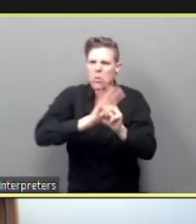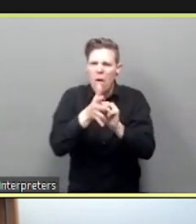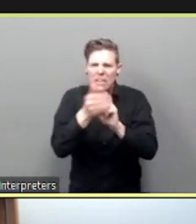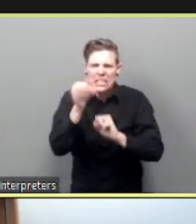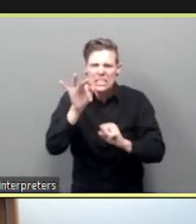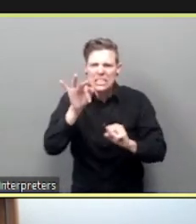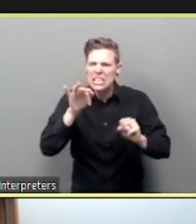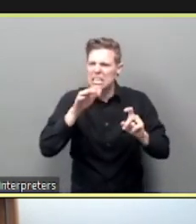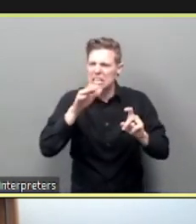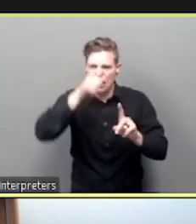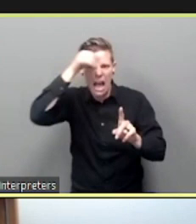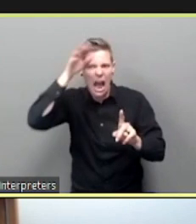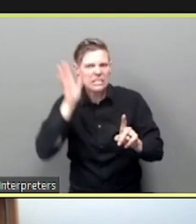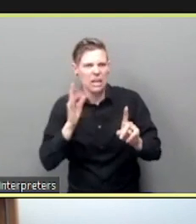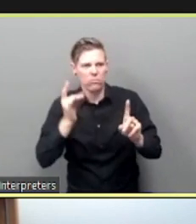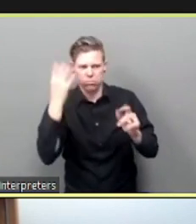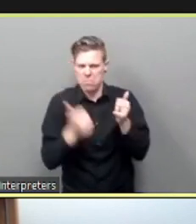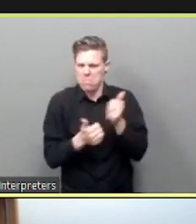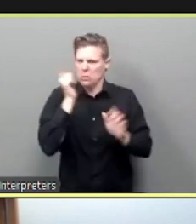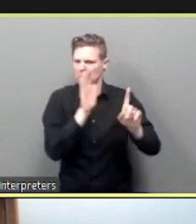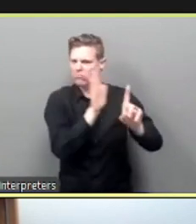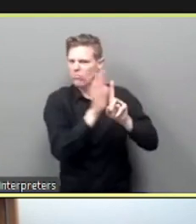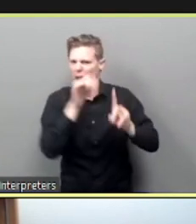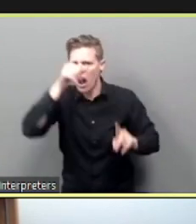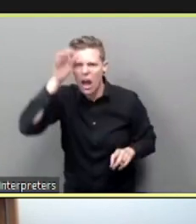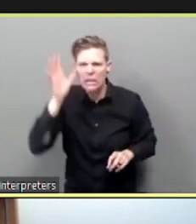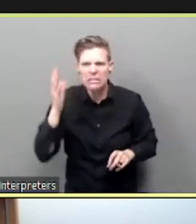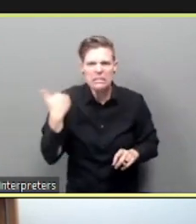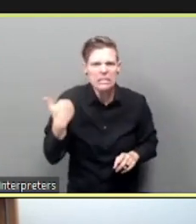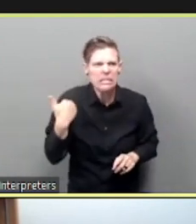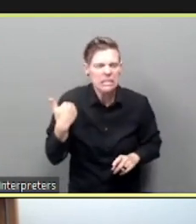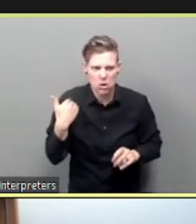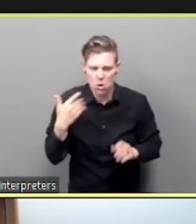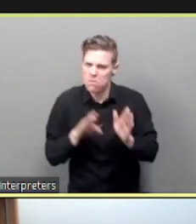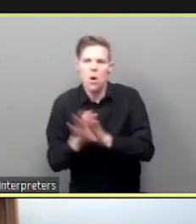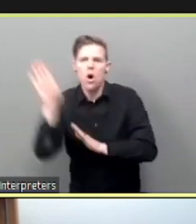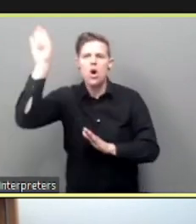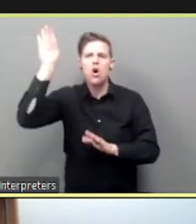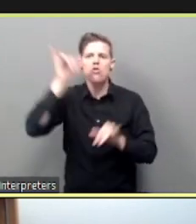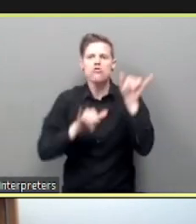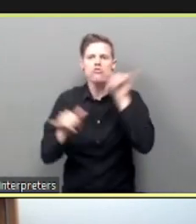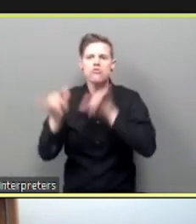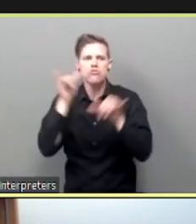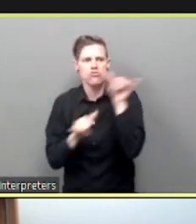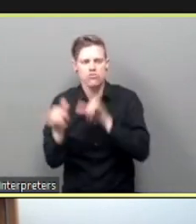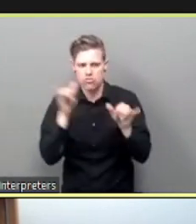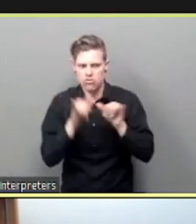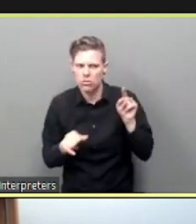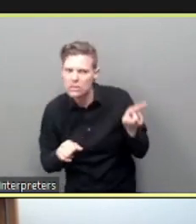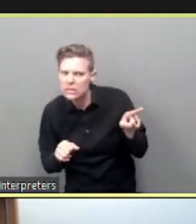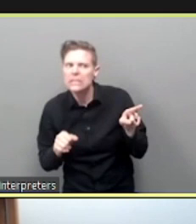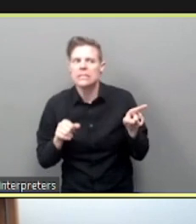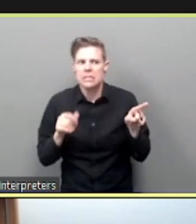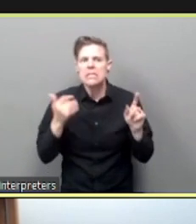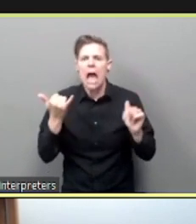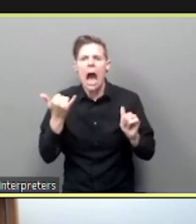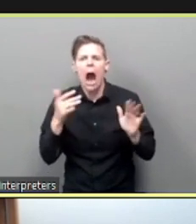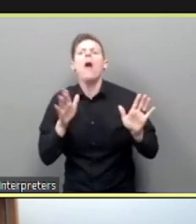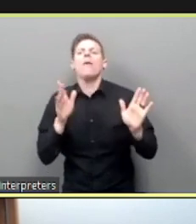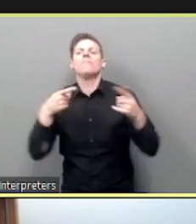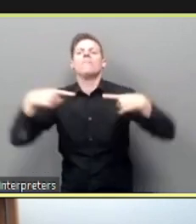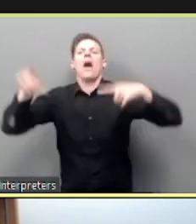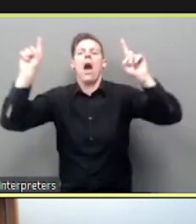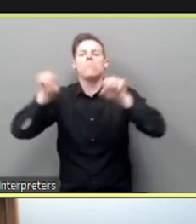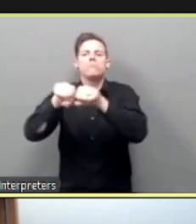I heard is that they're beginning to see a slight a trend in the right direction. Up in the Northwest, they also